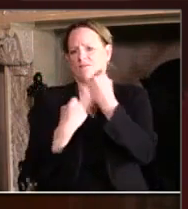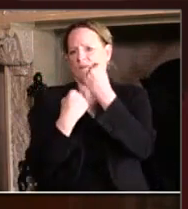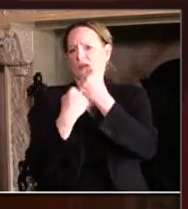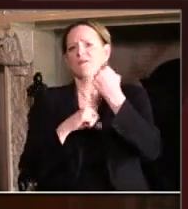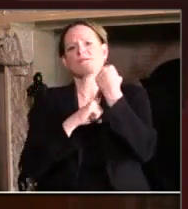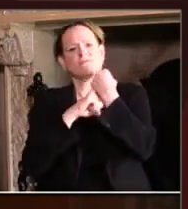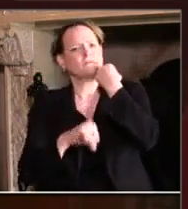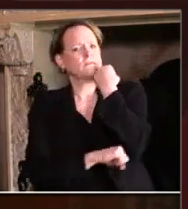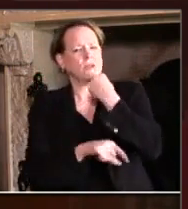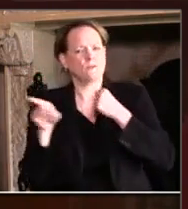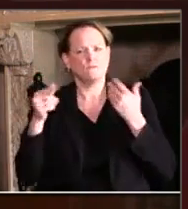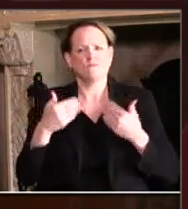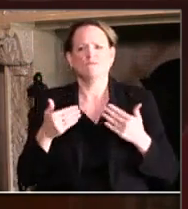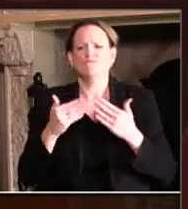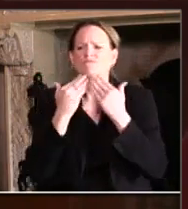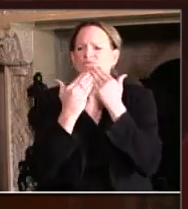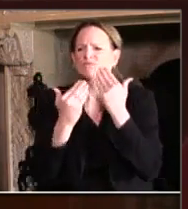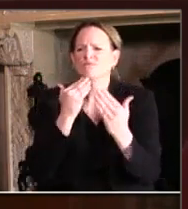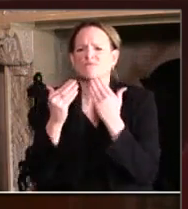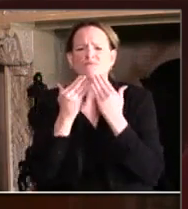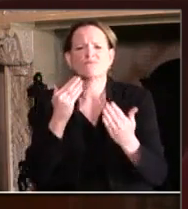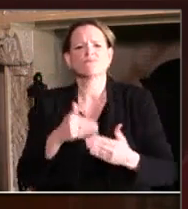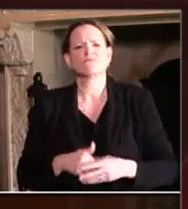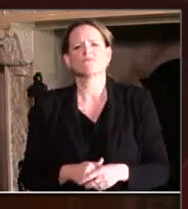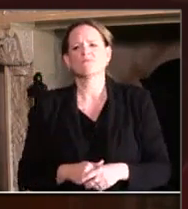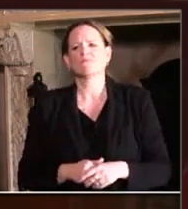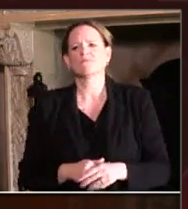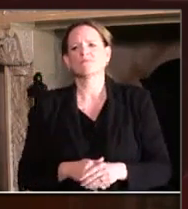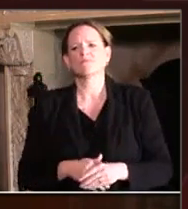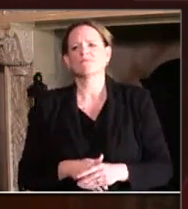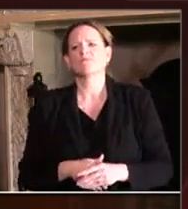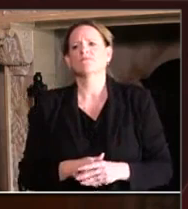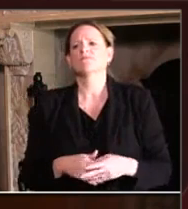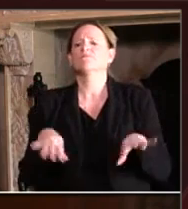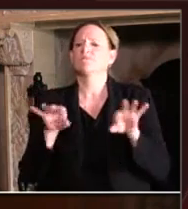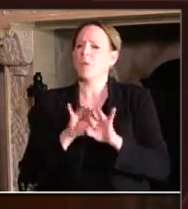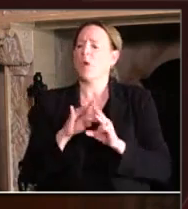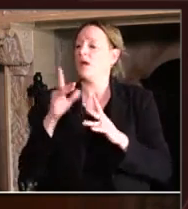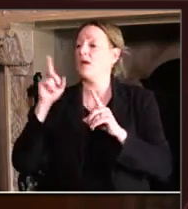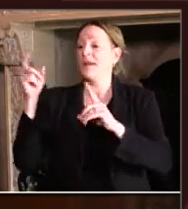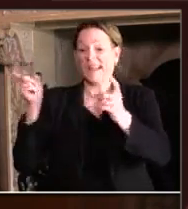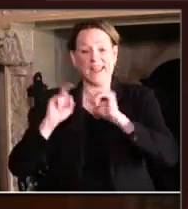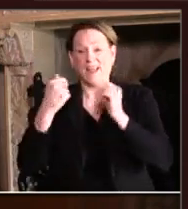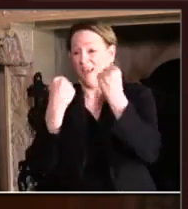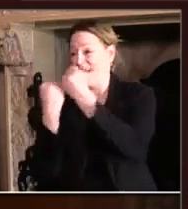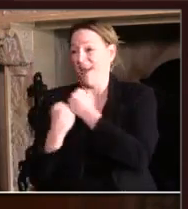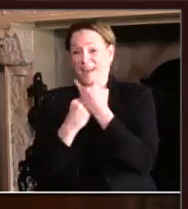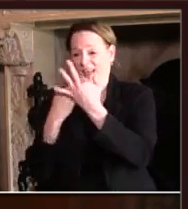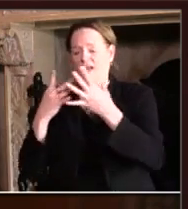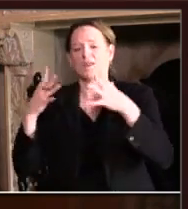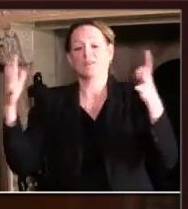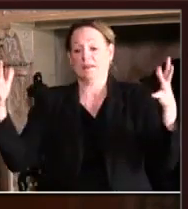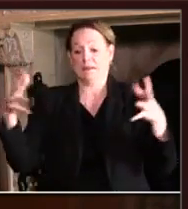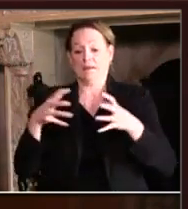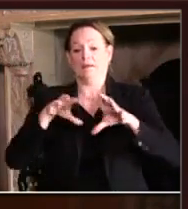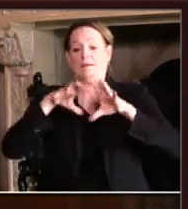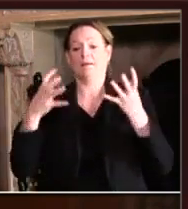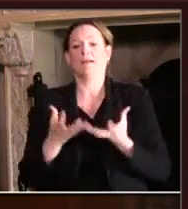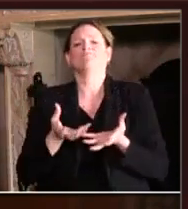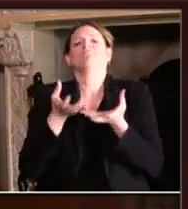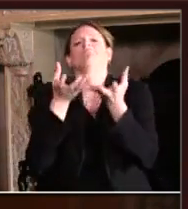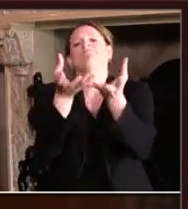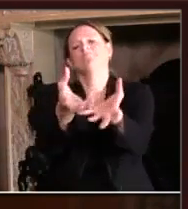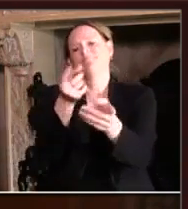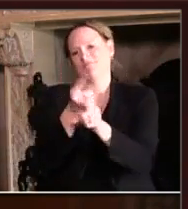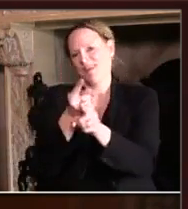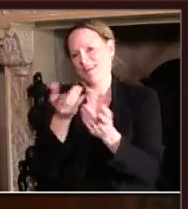right services are available at the right time for those who need them. Don't hesitate to discuss concerns with your child's